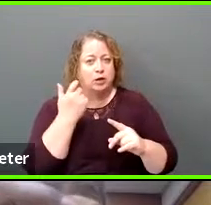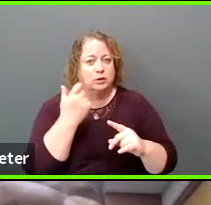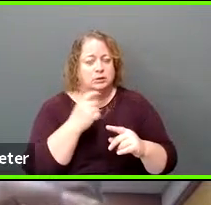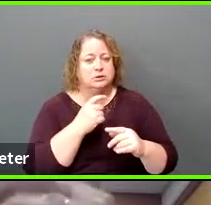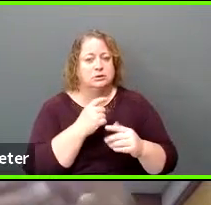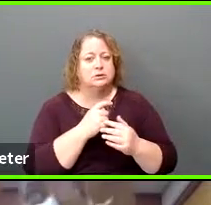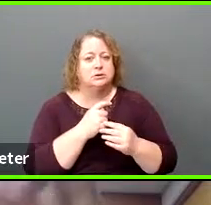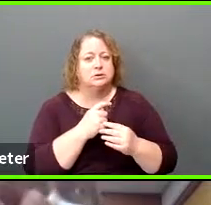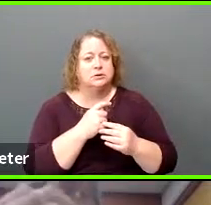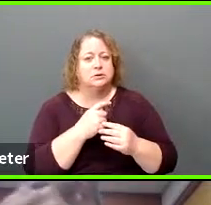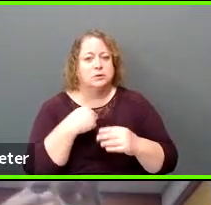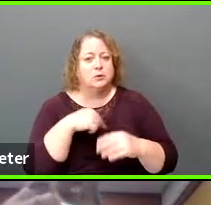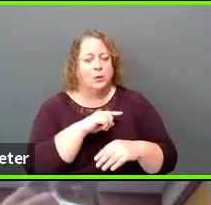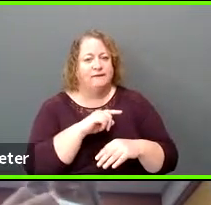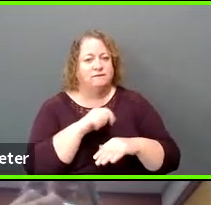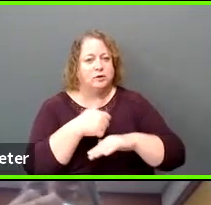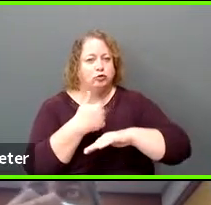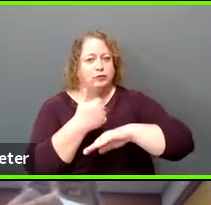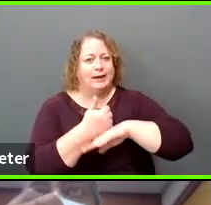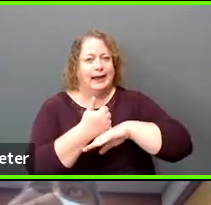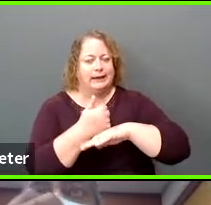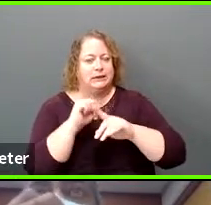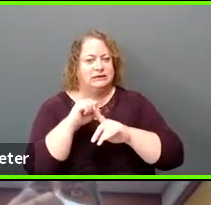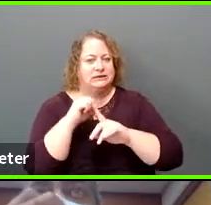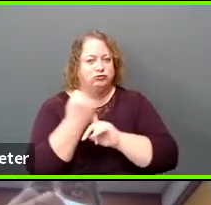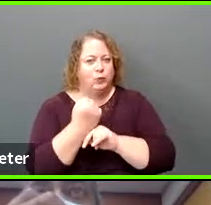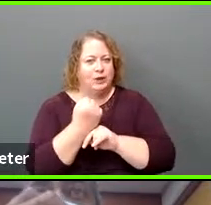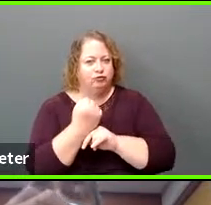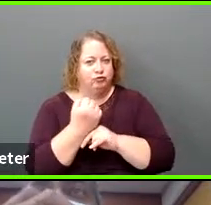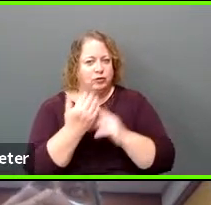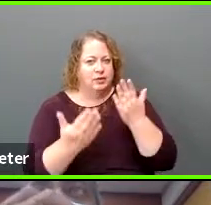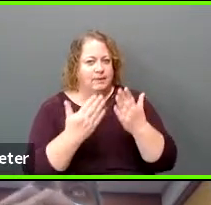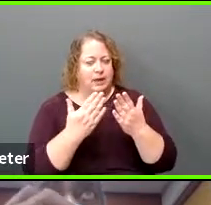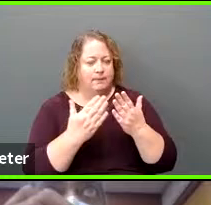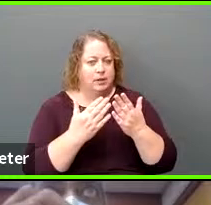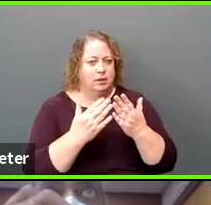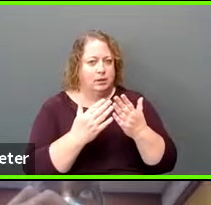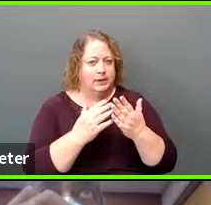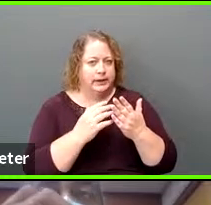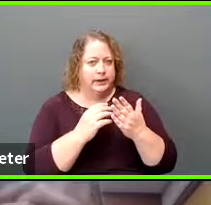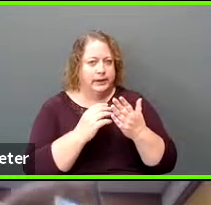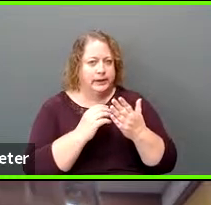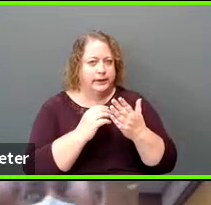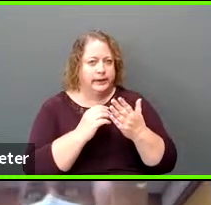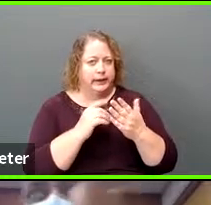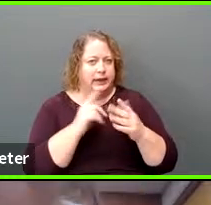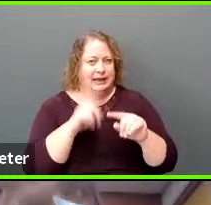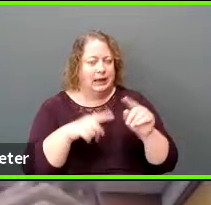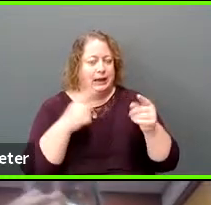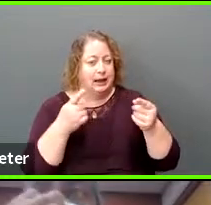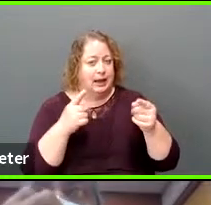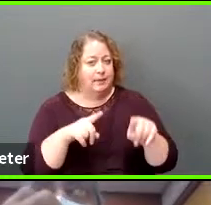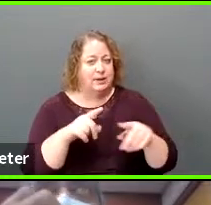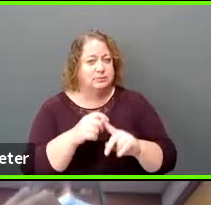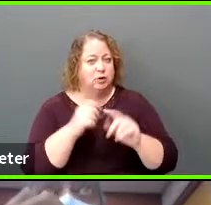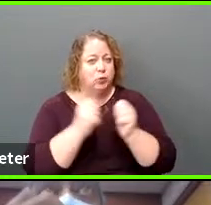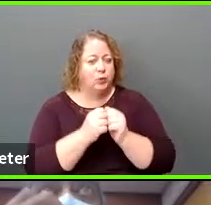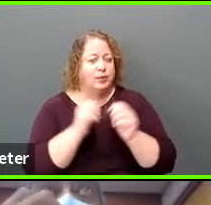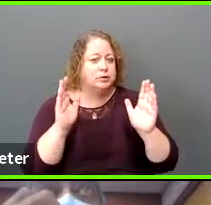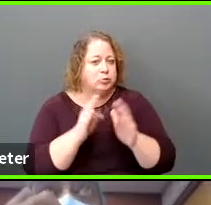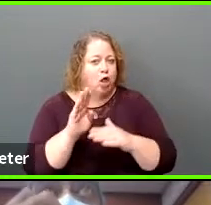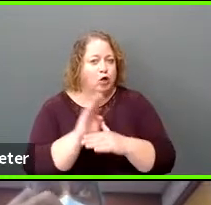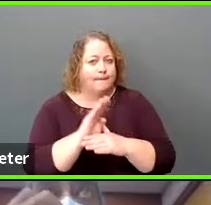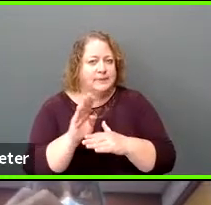we've actually created a situation that may be unobtainable, particularly with,